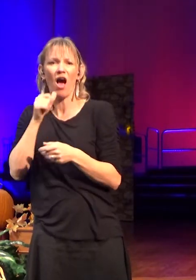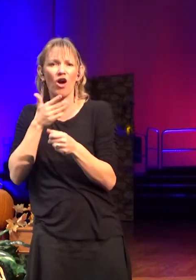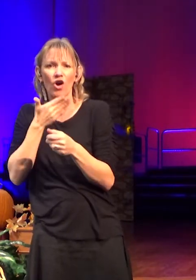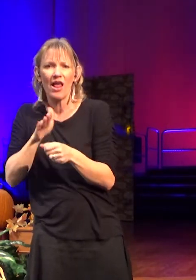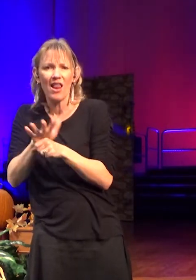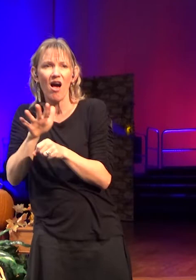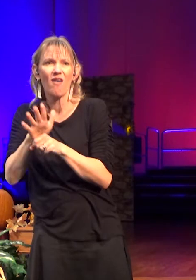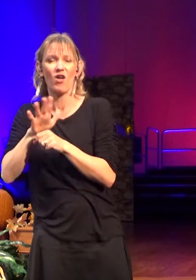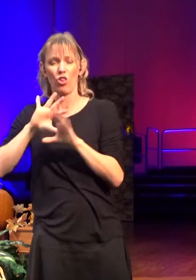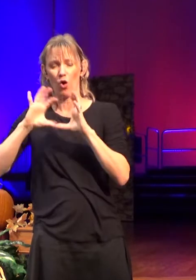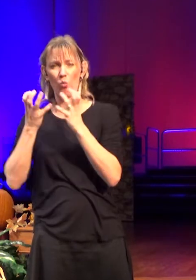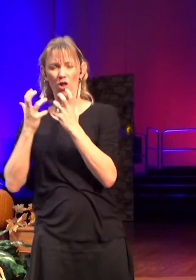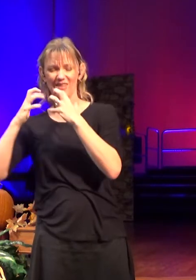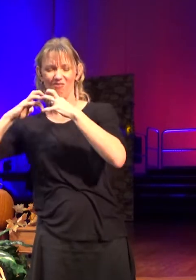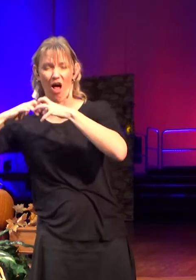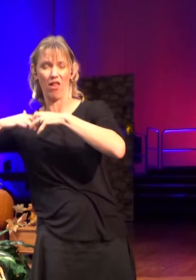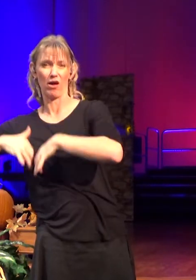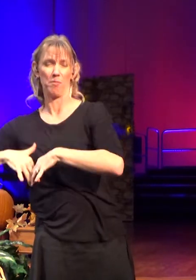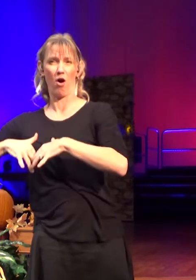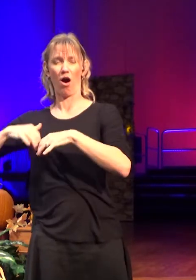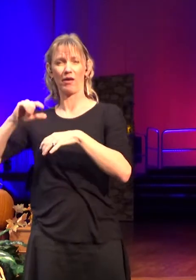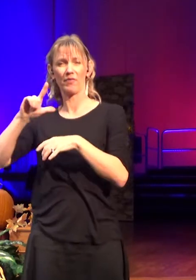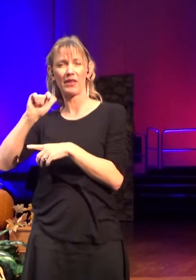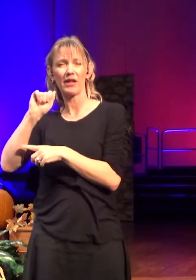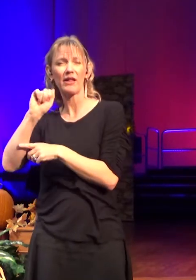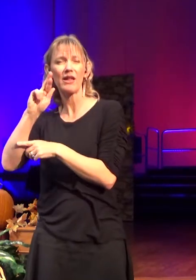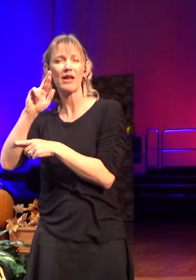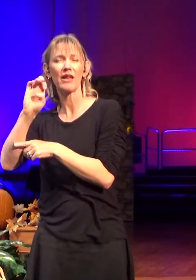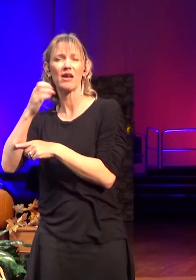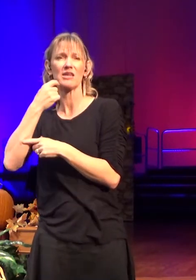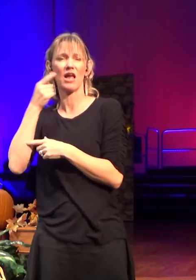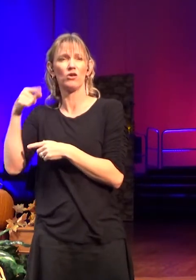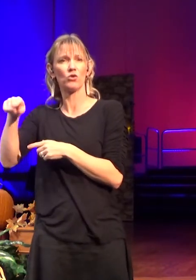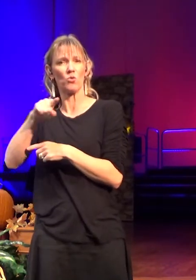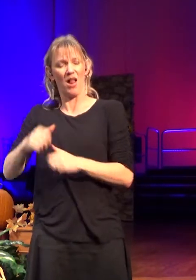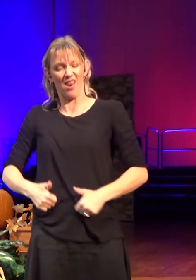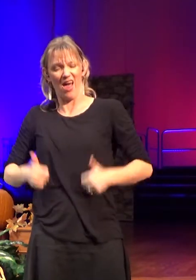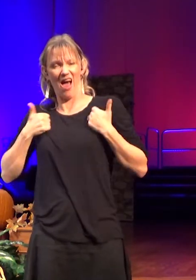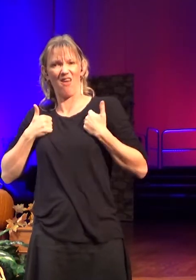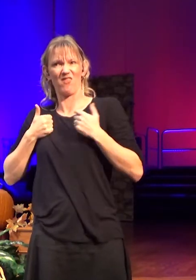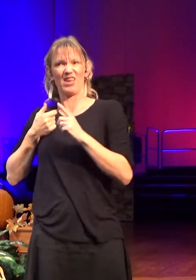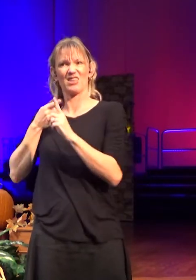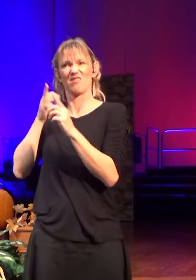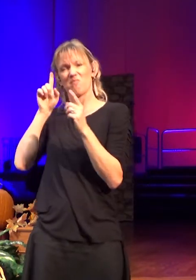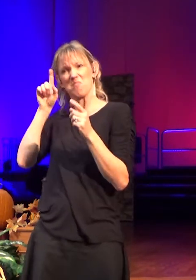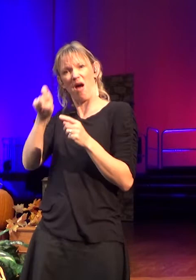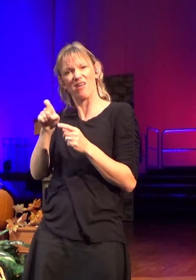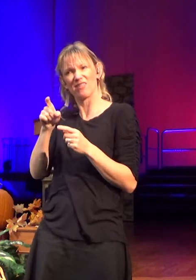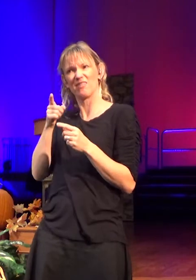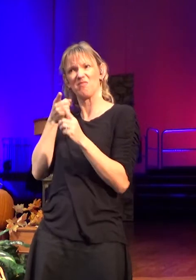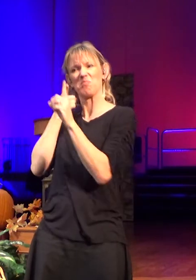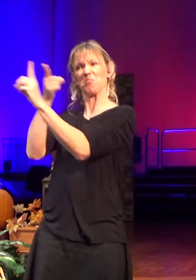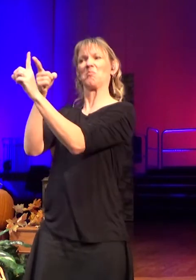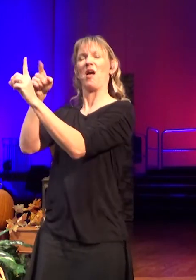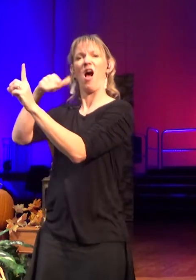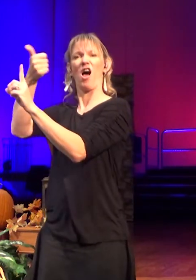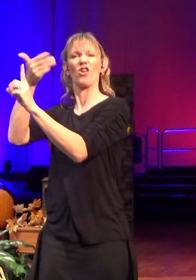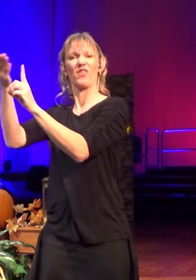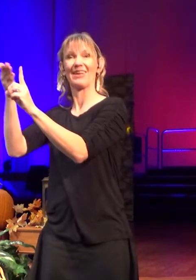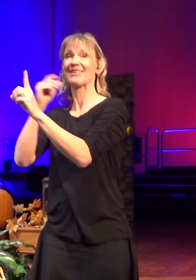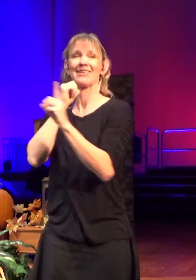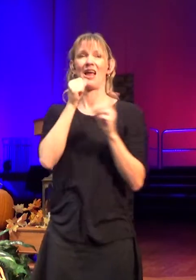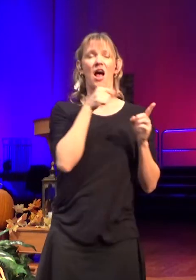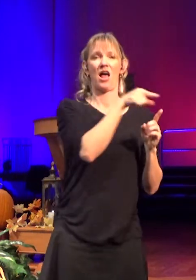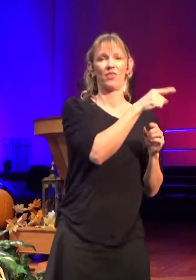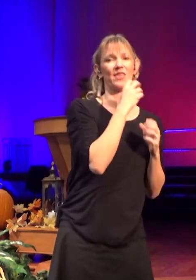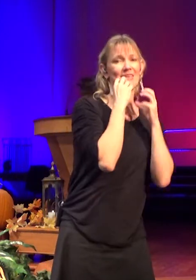enough. It's the glare that tells you the world is falling apart. It's the glare that tells you that life is about the pursuit of other